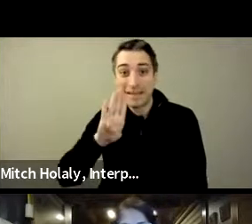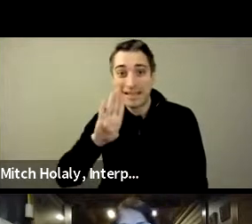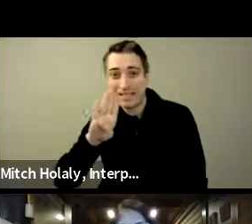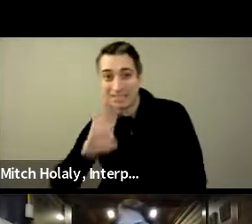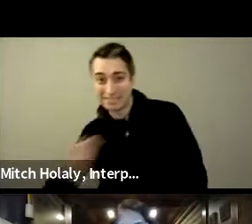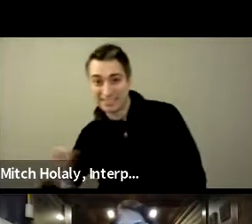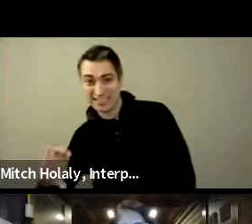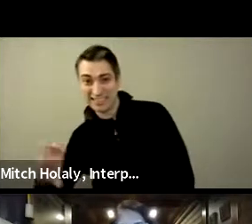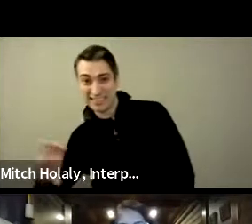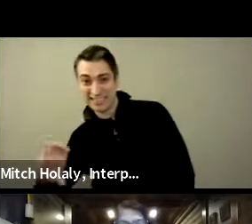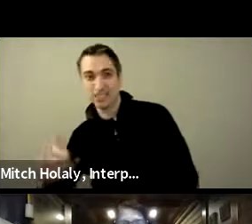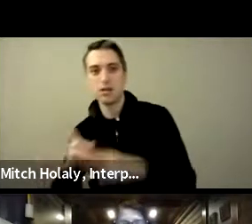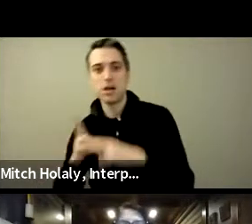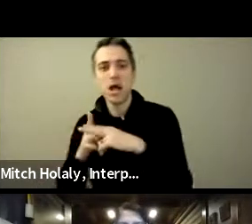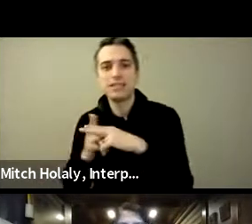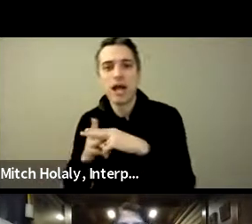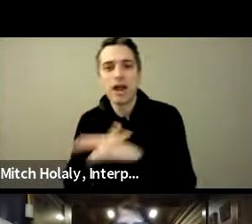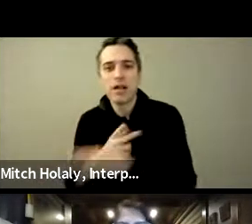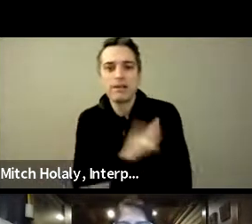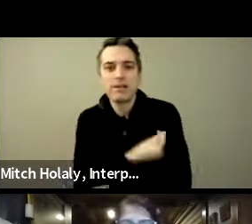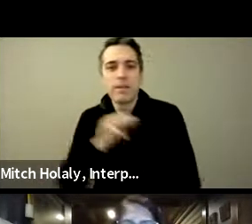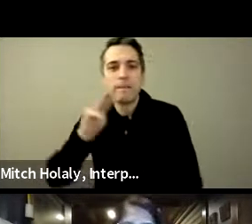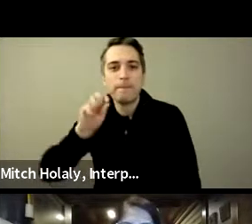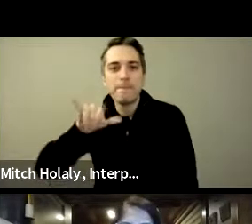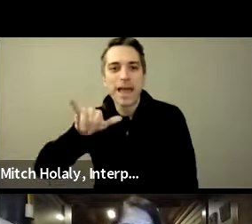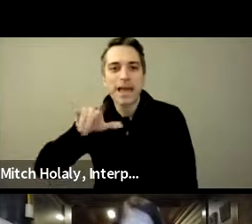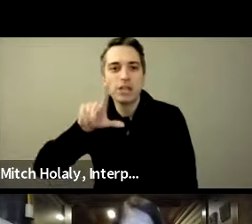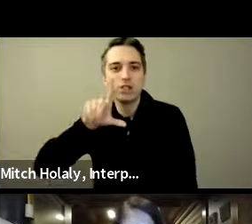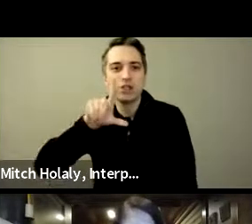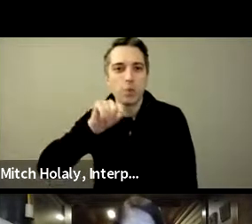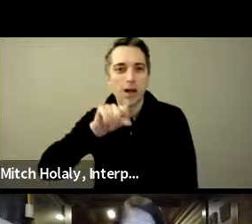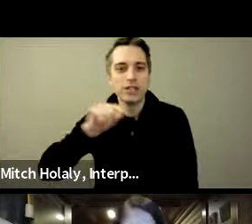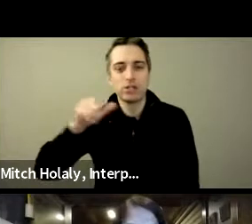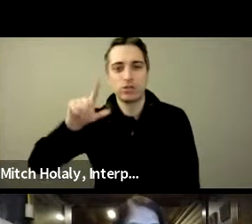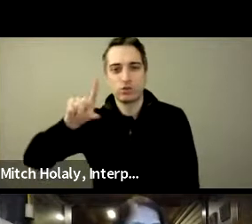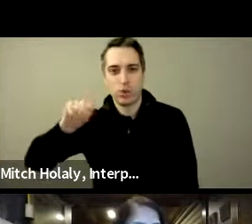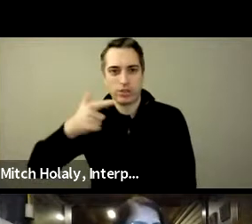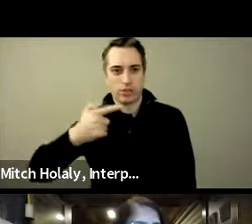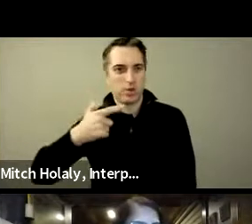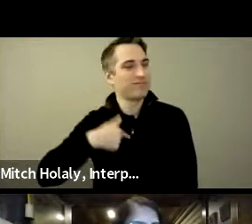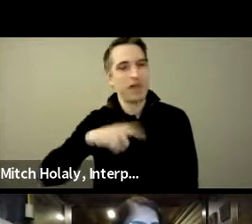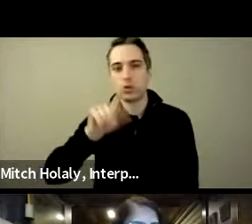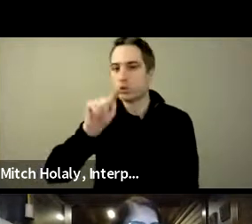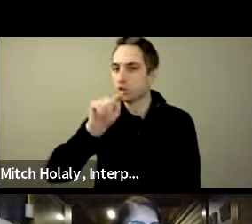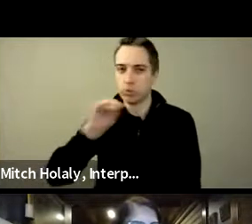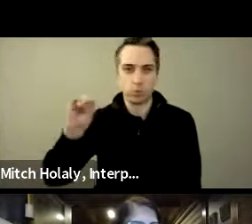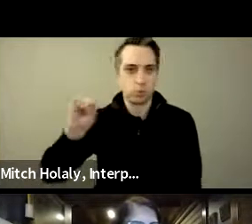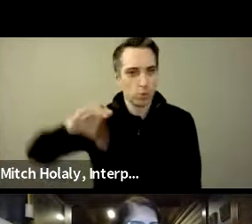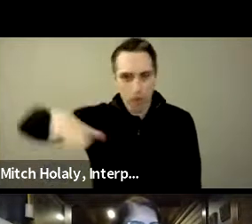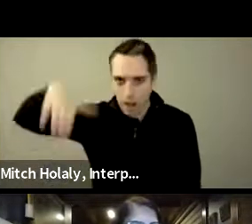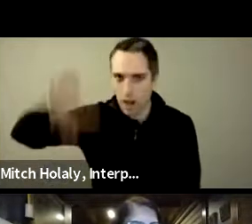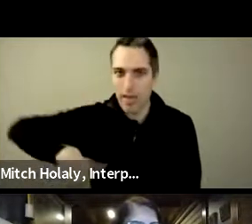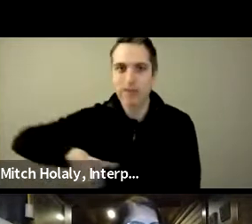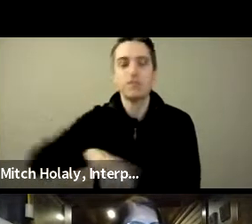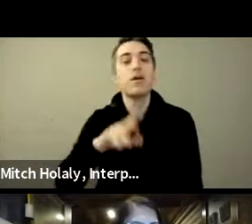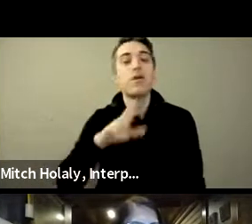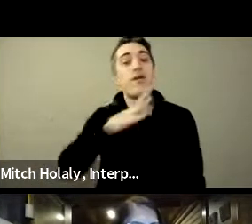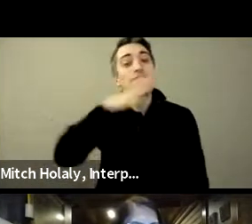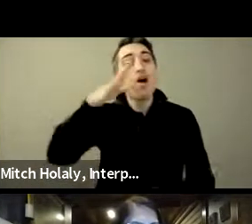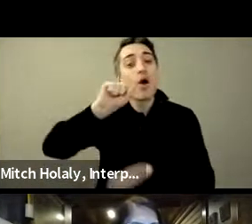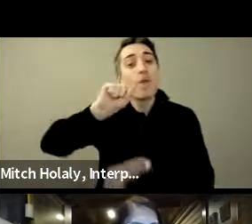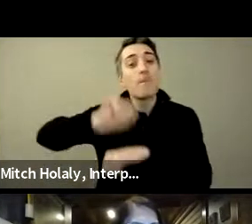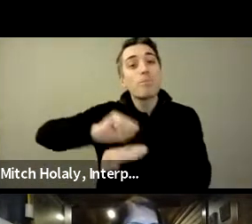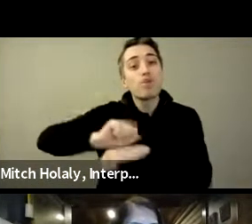tentative vaccination availability of May 2021. We strongly believe this is too late and farm workers should be given access to the vaccine per the current